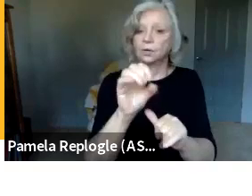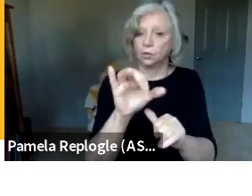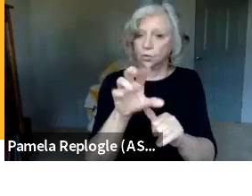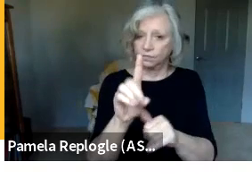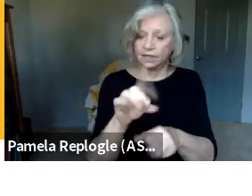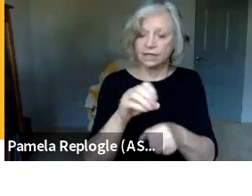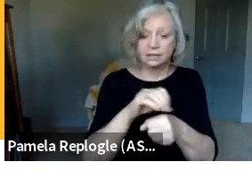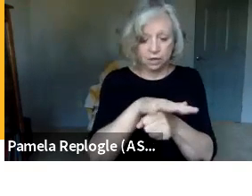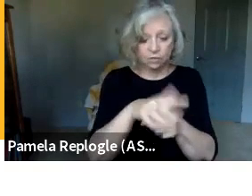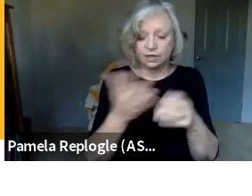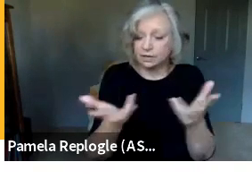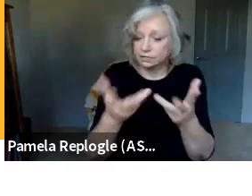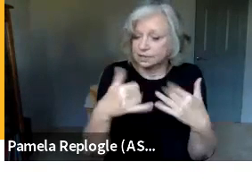some